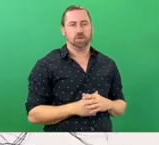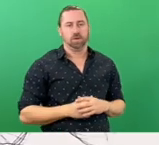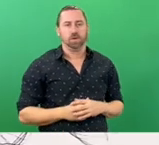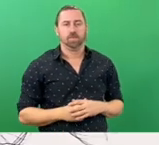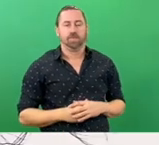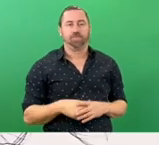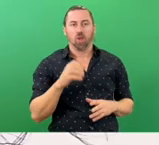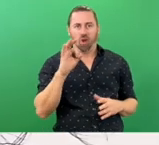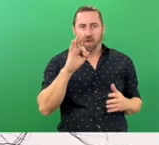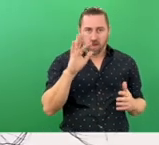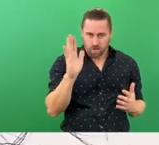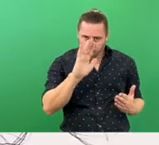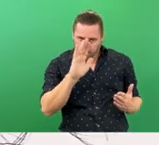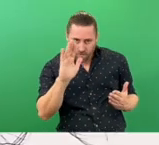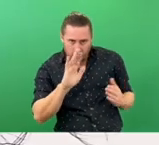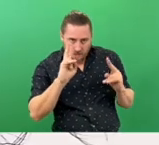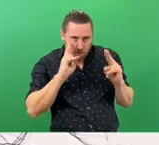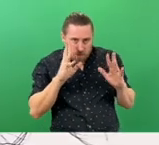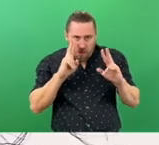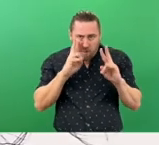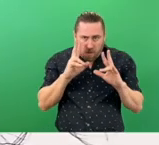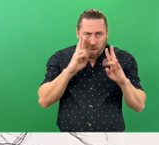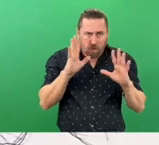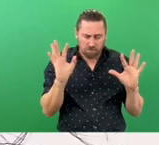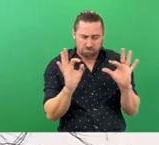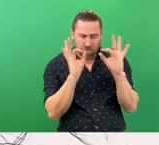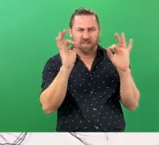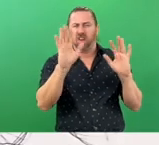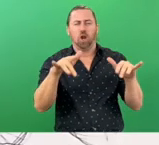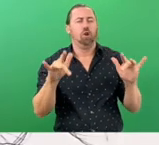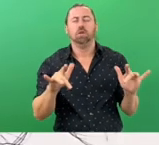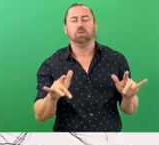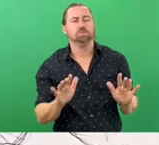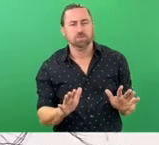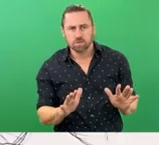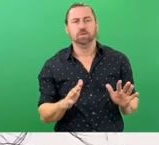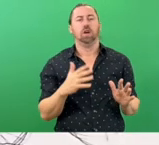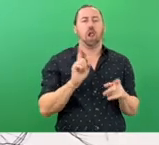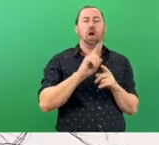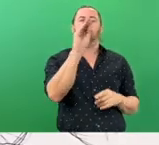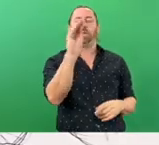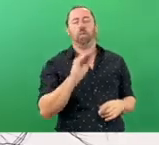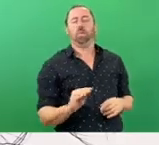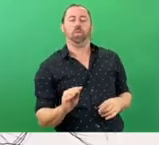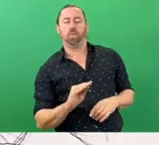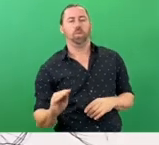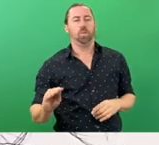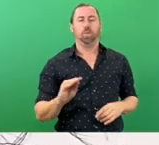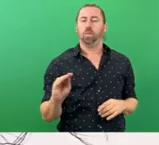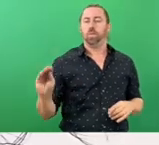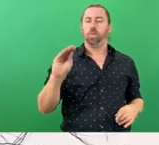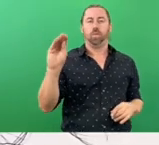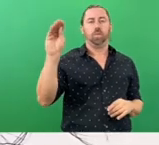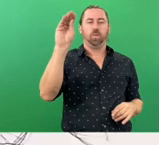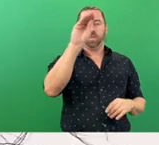again, don't be too precious about it at this point. The more loose and gestural it is, the more of your hand